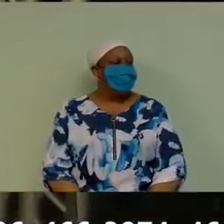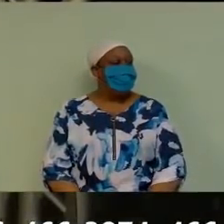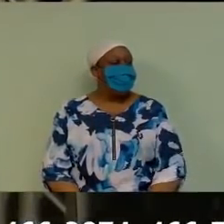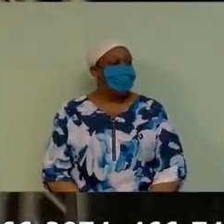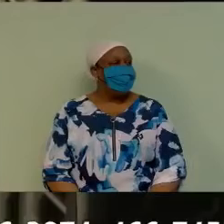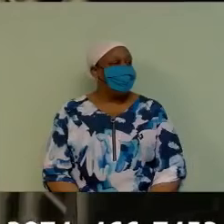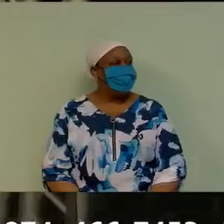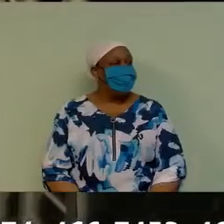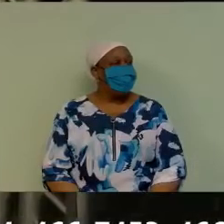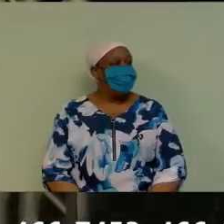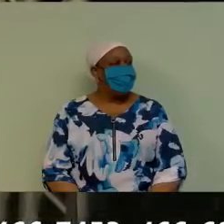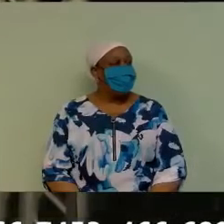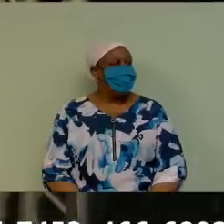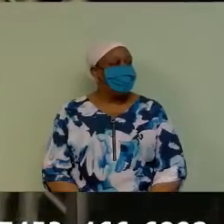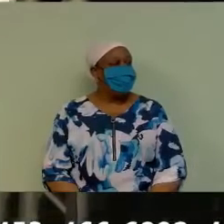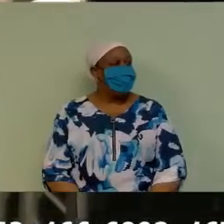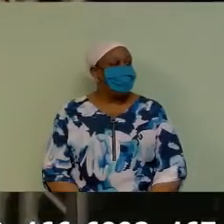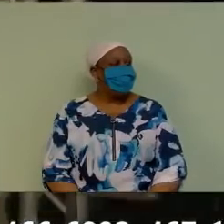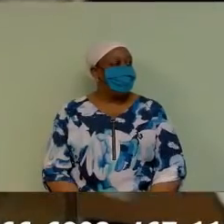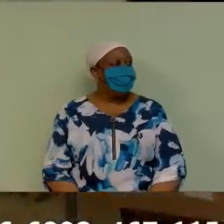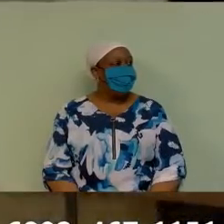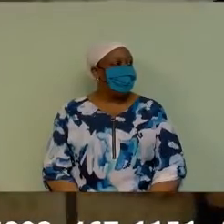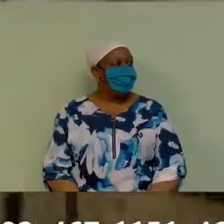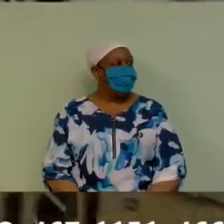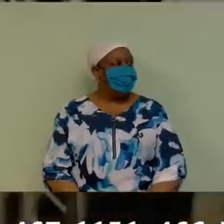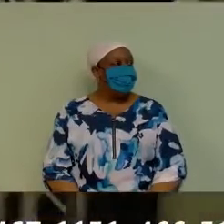regulations under the state of emergency.